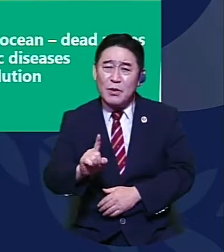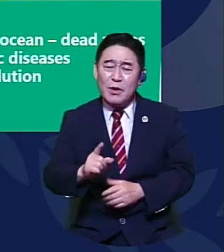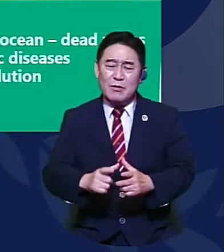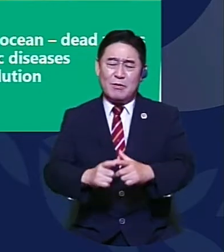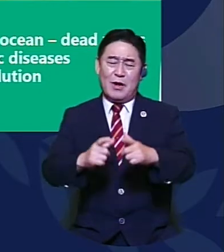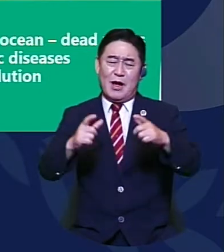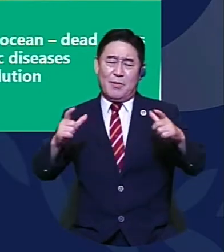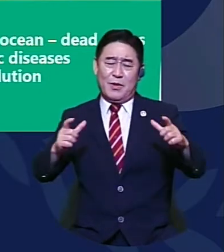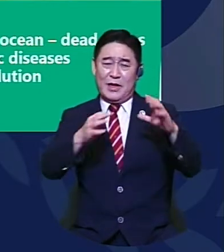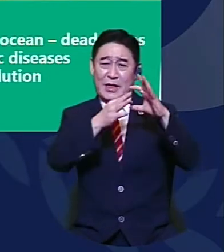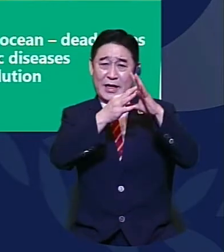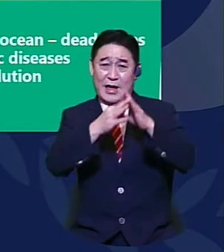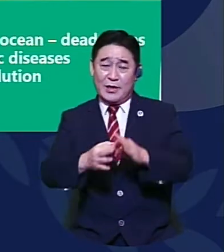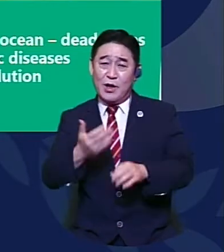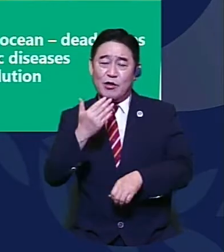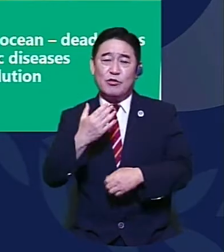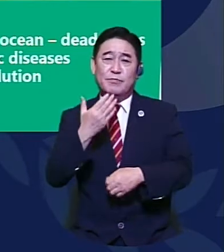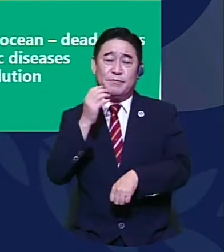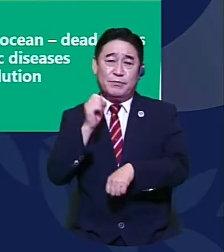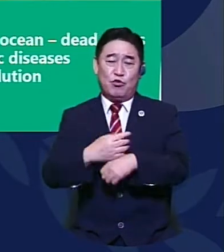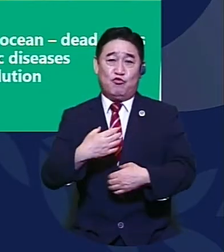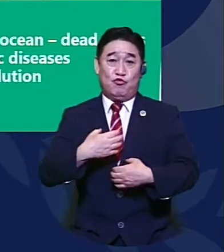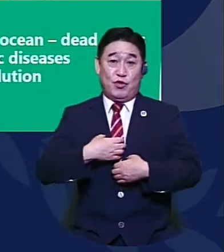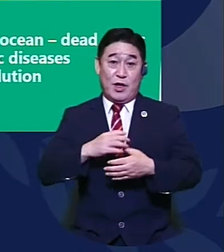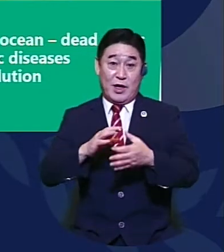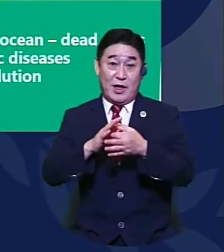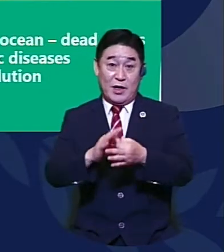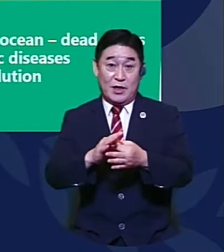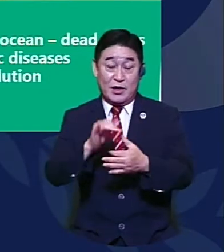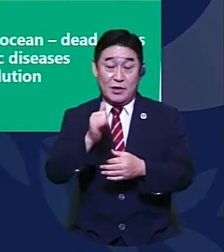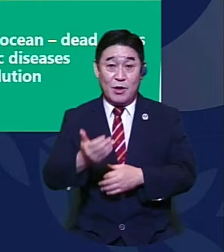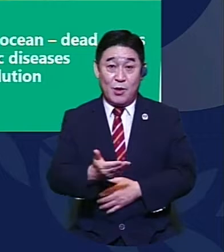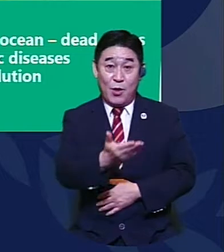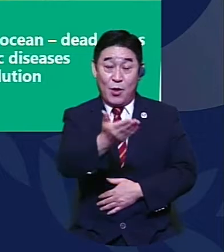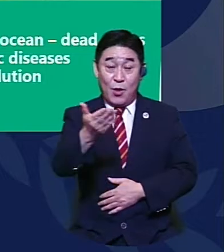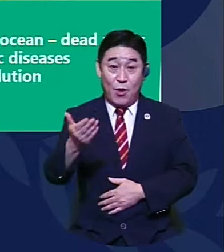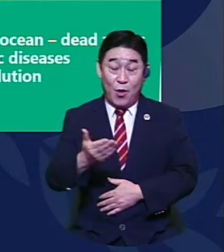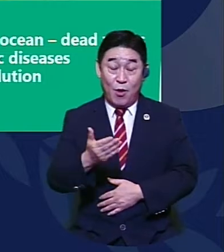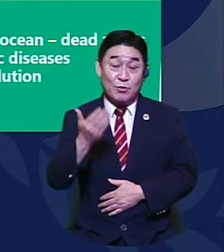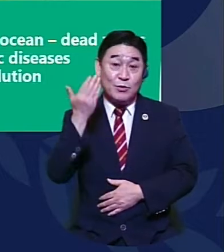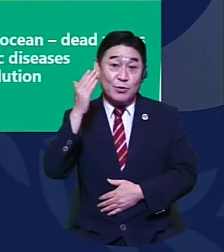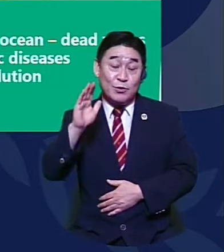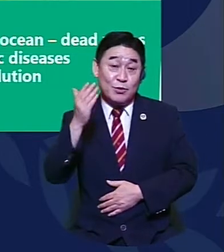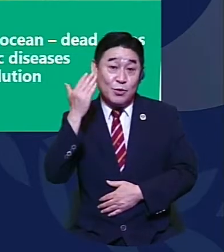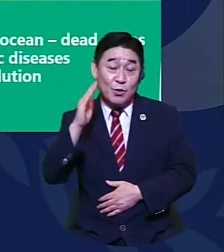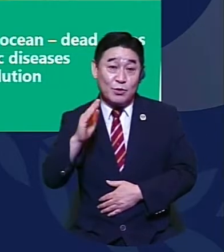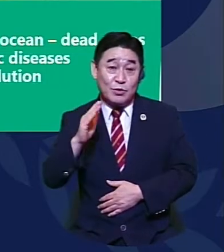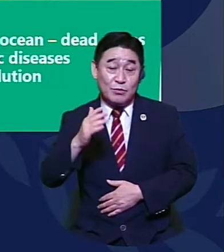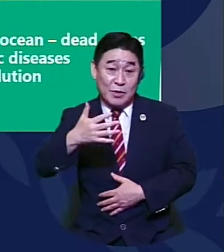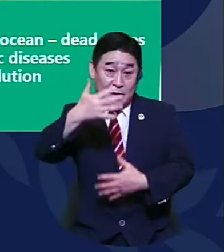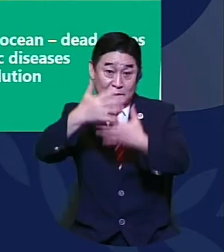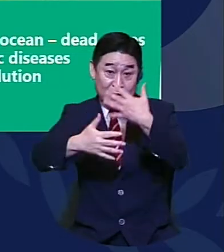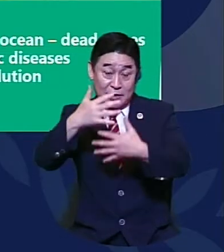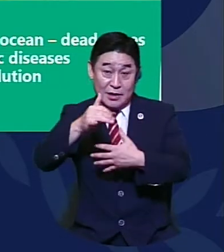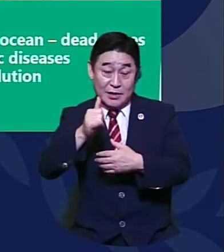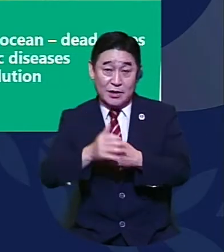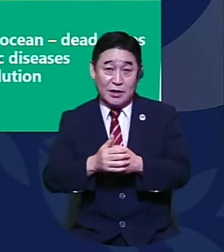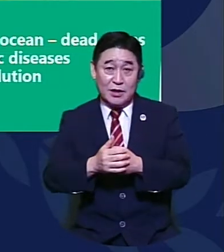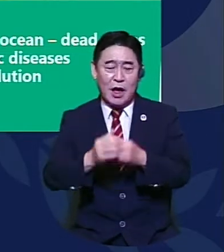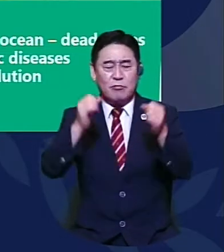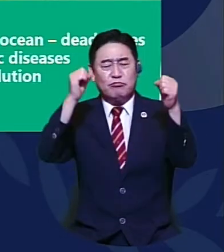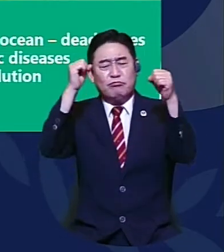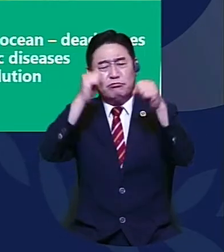crisis. And if you have a chance to watch, for instance, a recent documentary called Broken Boundaries by Sir